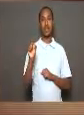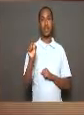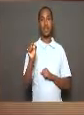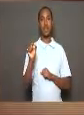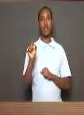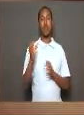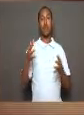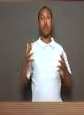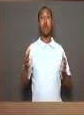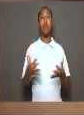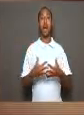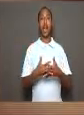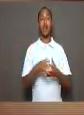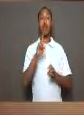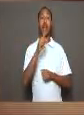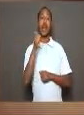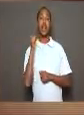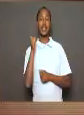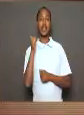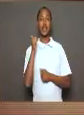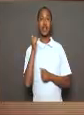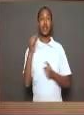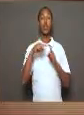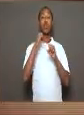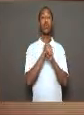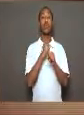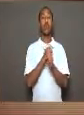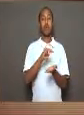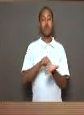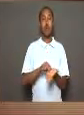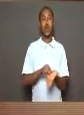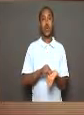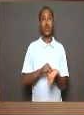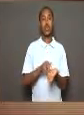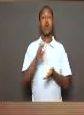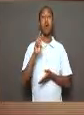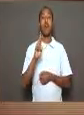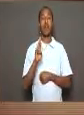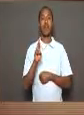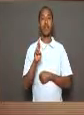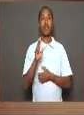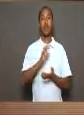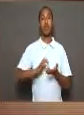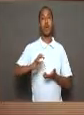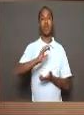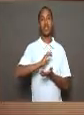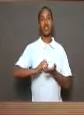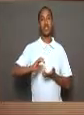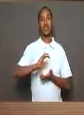often combine with one another to form molecules or